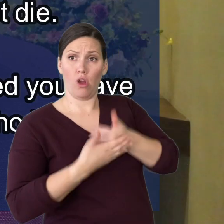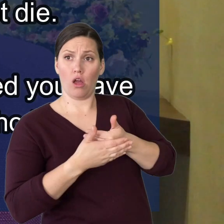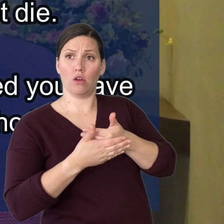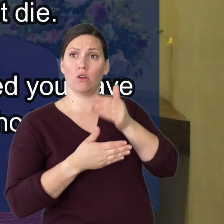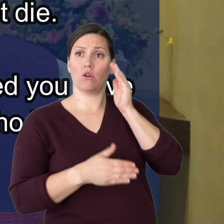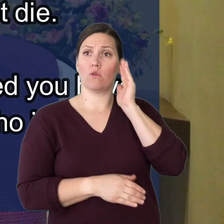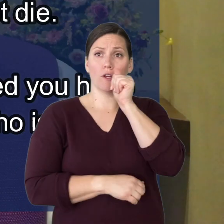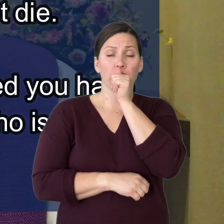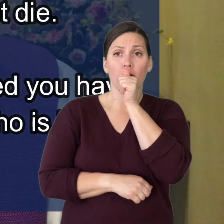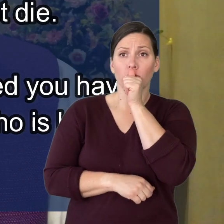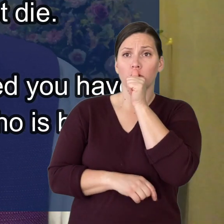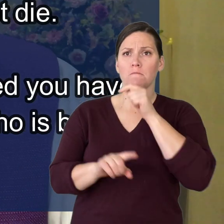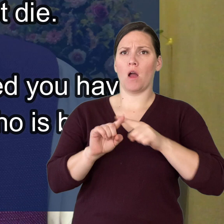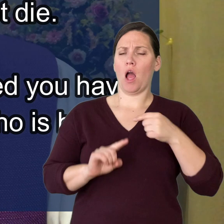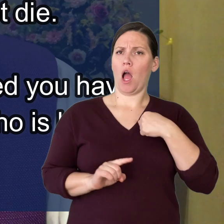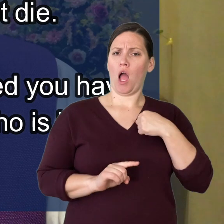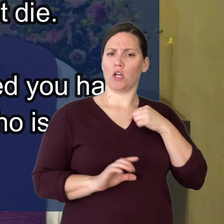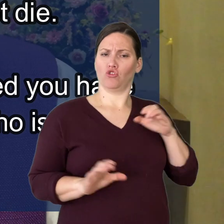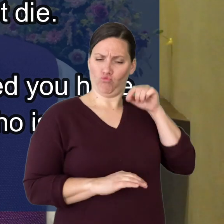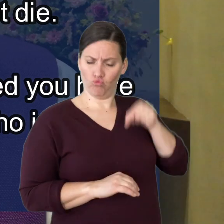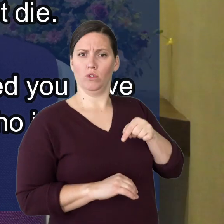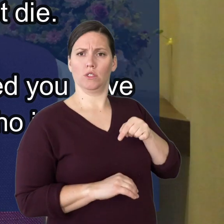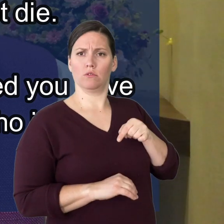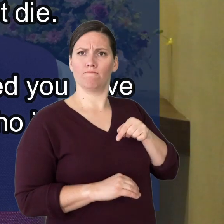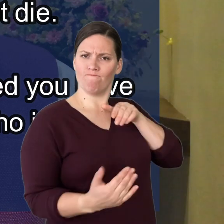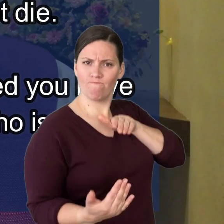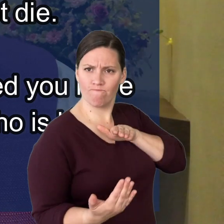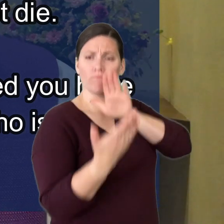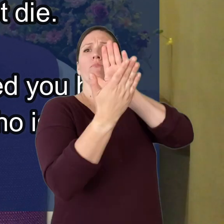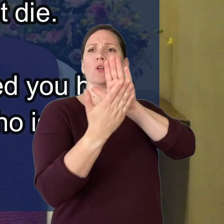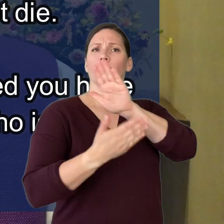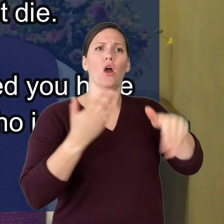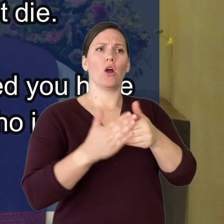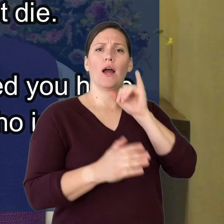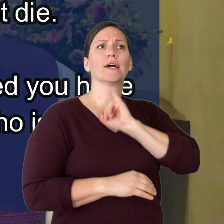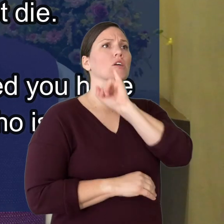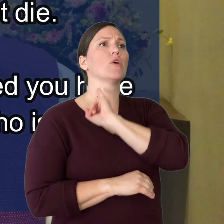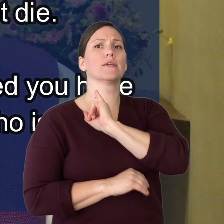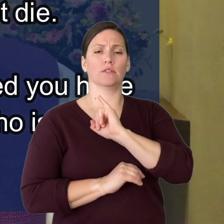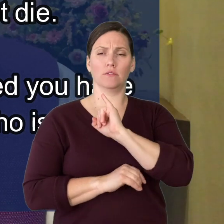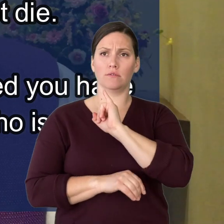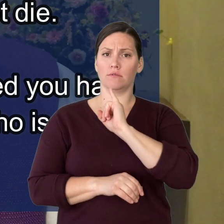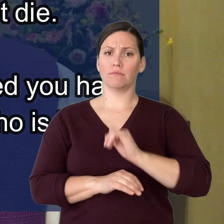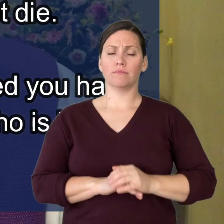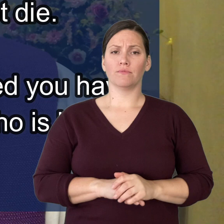you did it in secret, but I will do this thing before all Israel and before the sun."